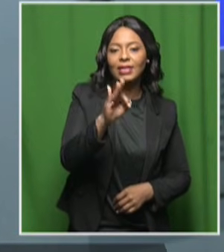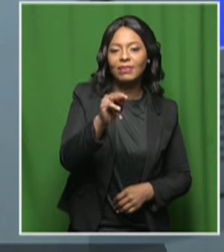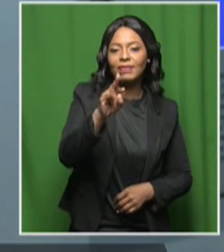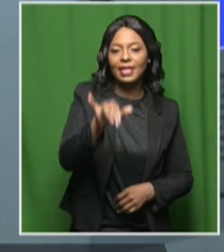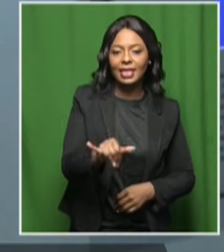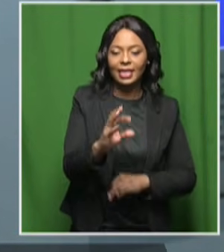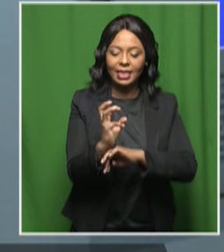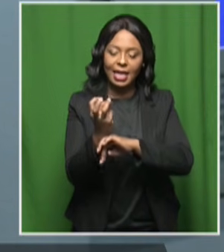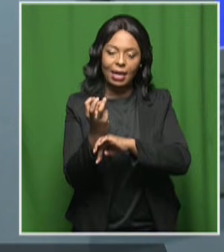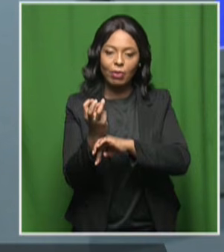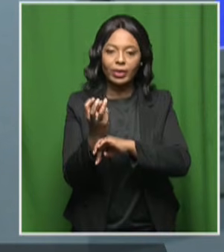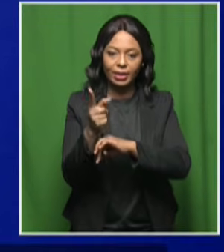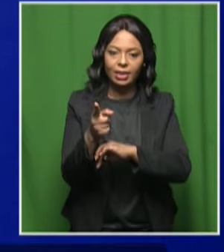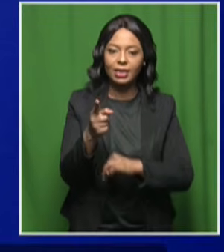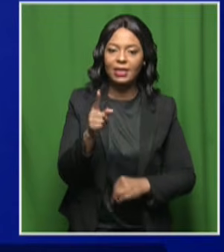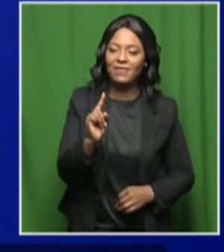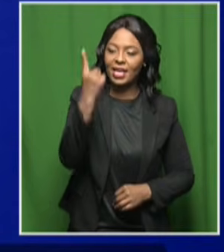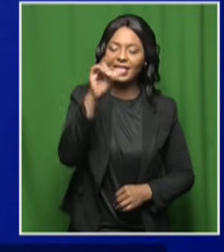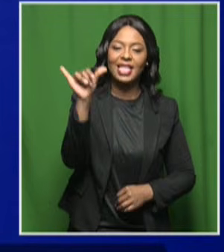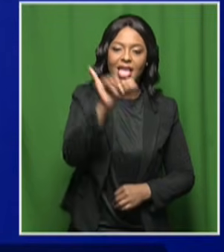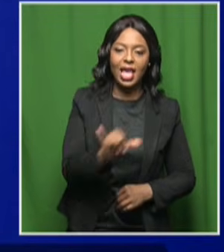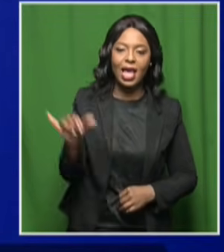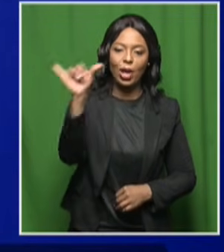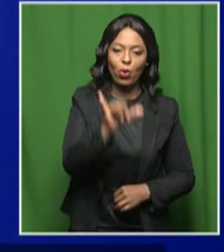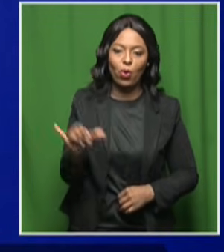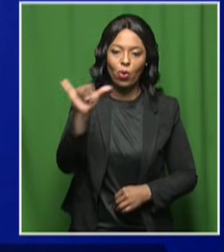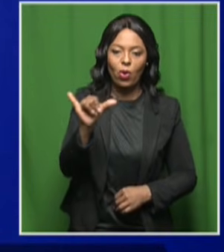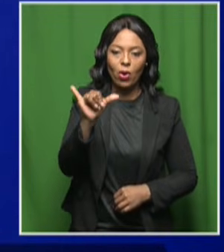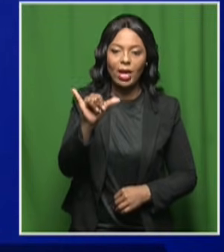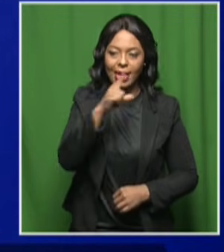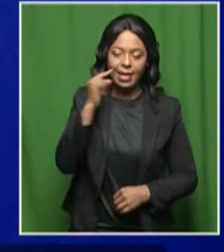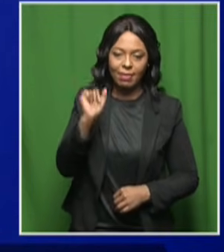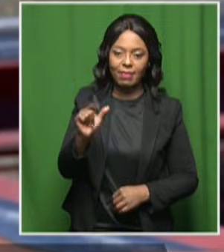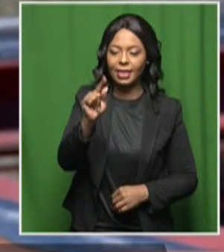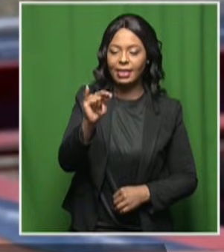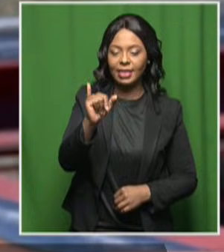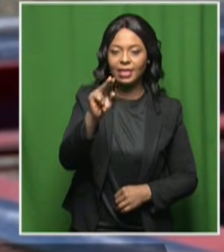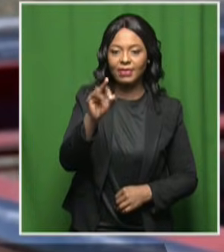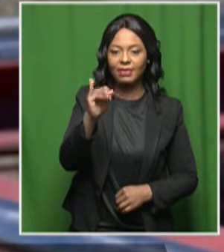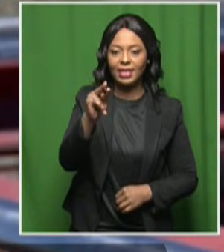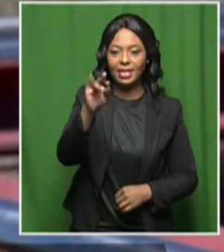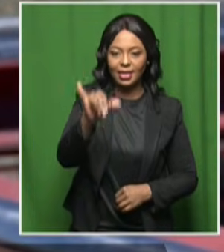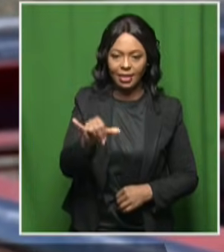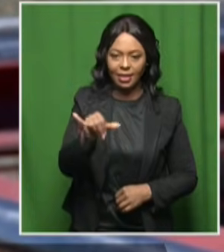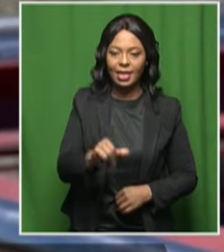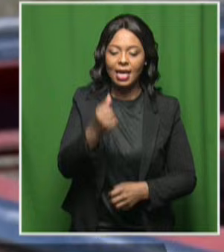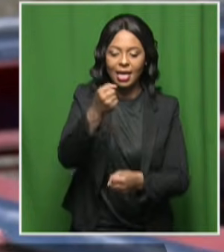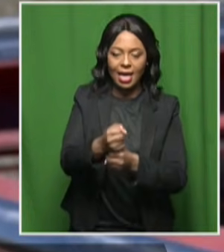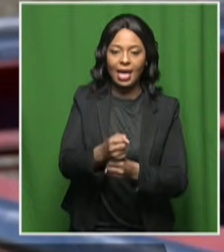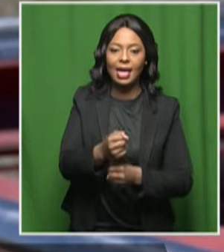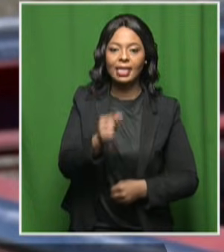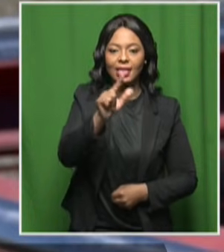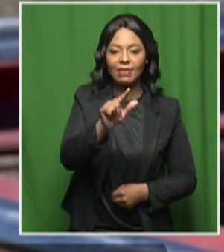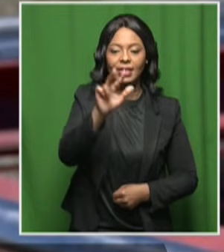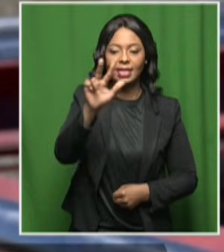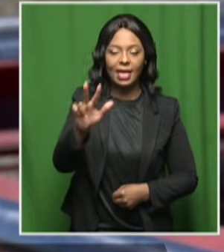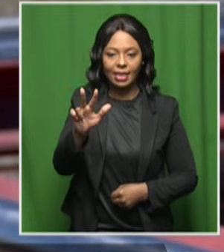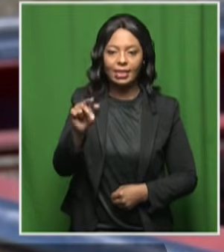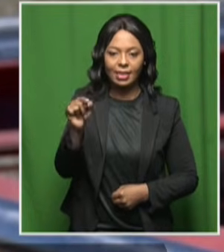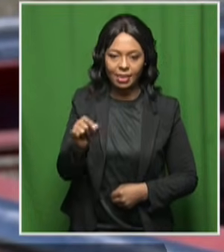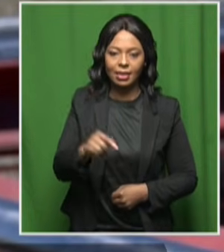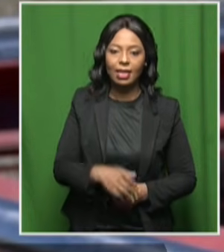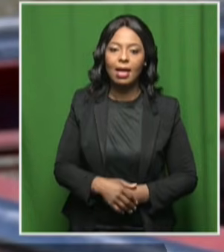was the first yellow diamond found here, okay? It was found in 1878. Then the jeweler, Charles Tiffany, came from America.